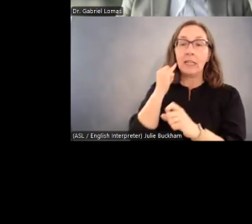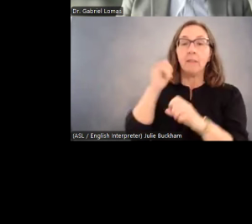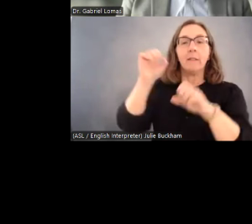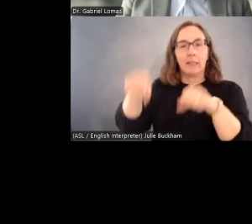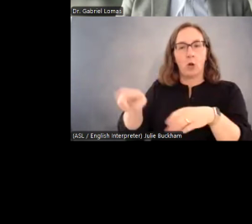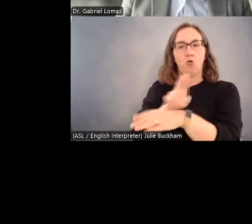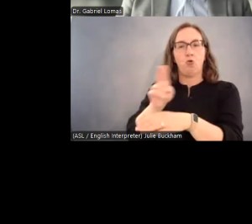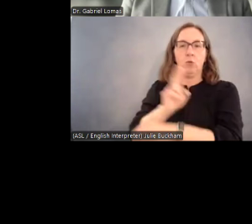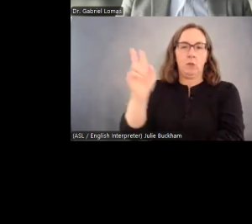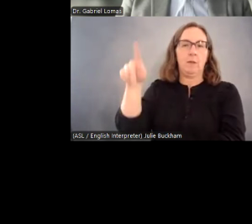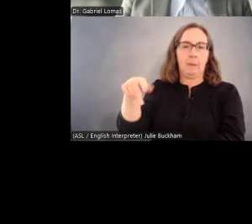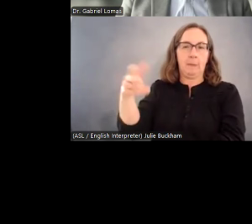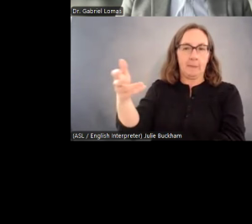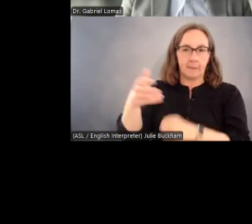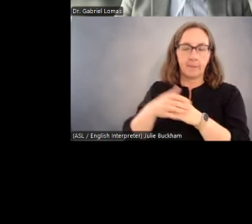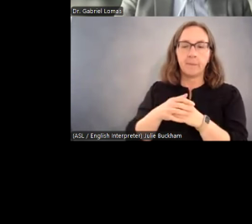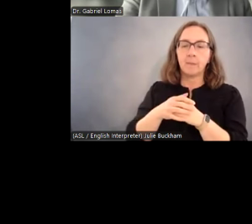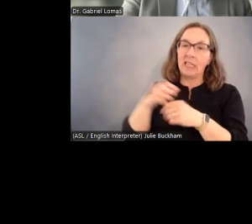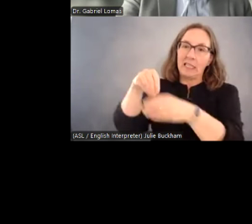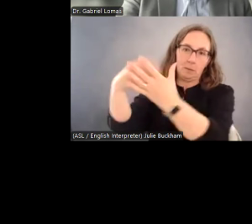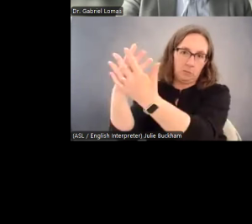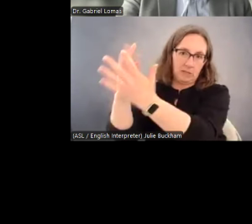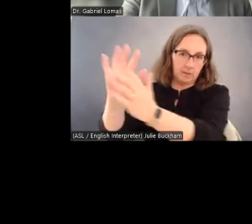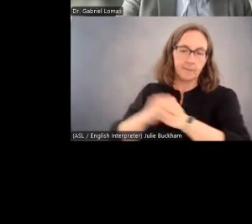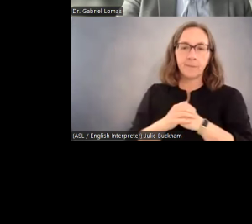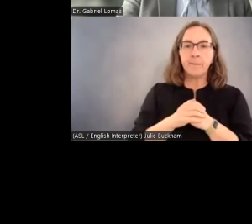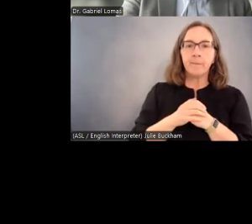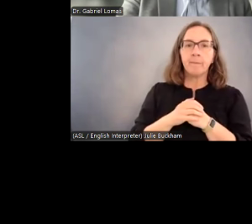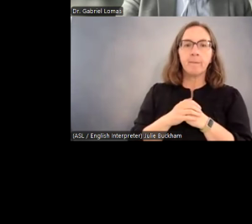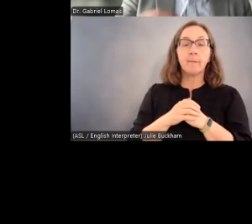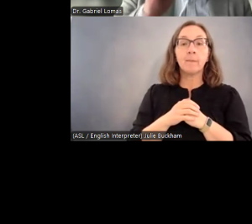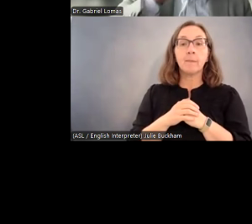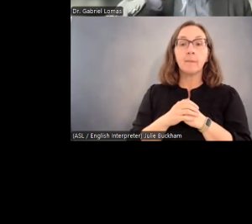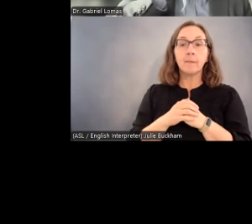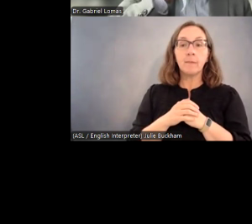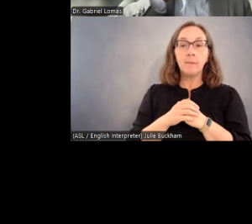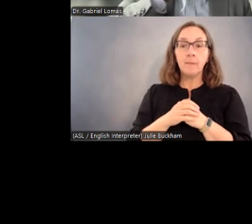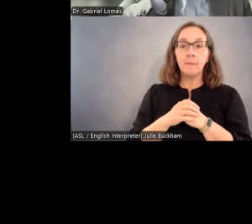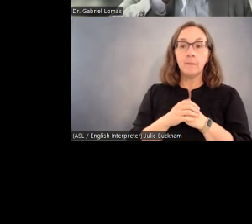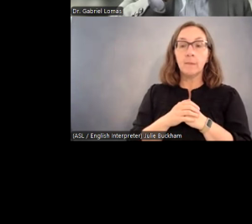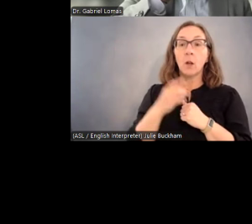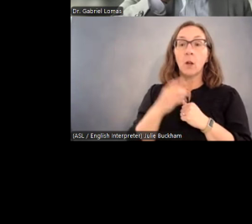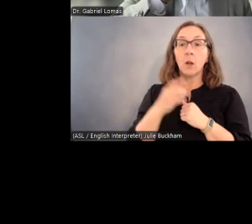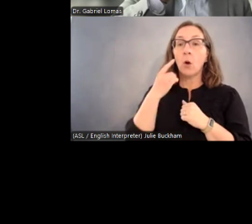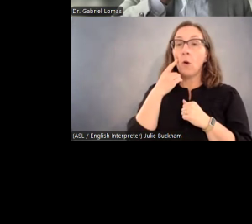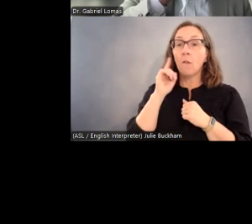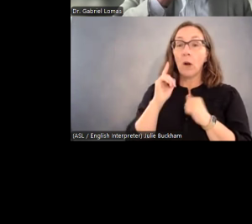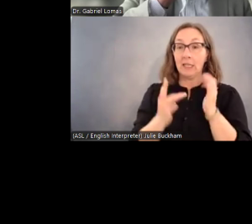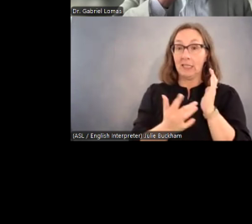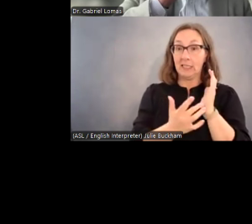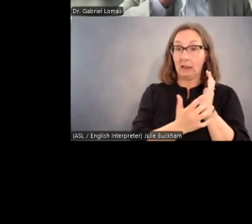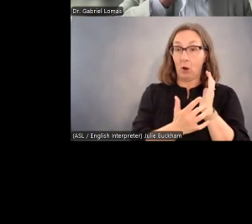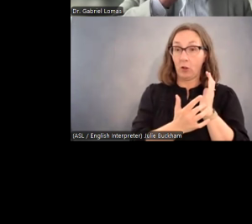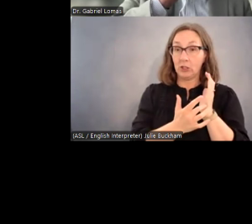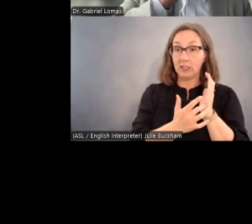communicate directly with someone in prison. Next slide. Now, if we continue to use an example of technology, kind of a